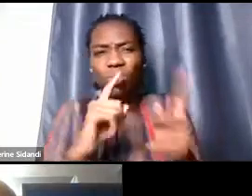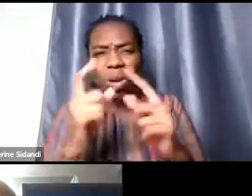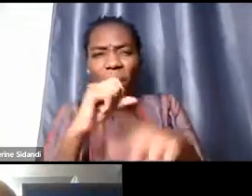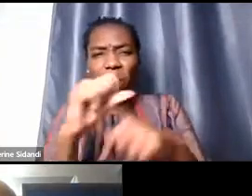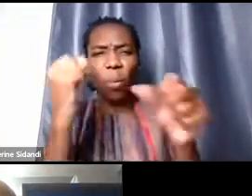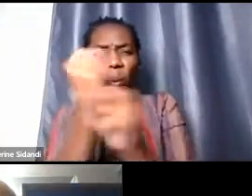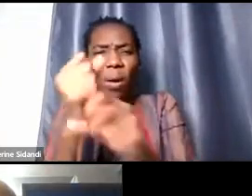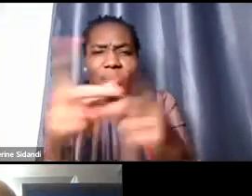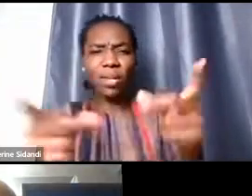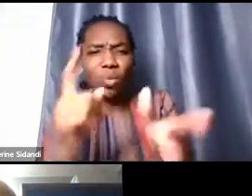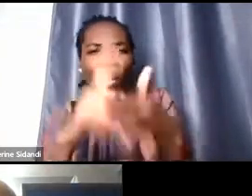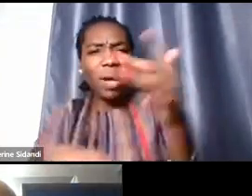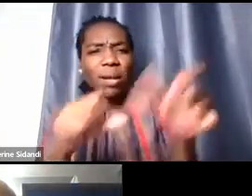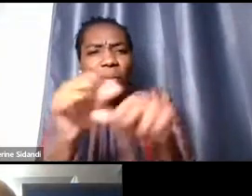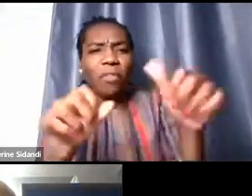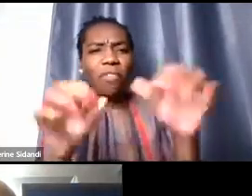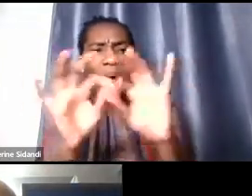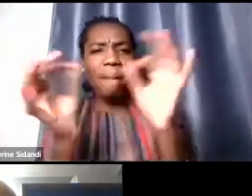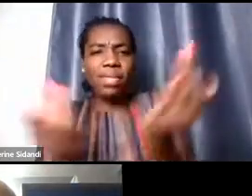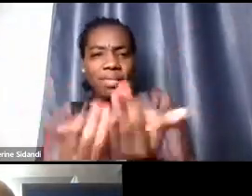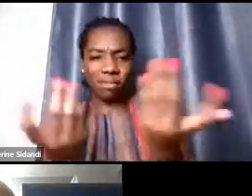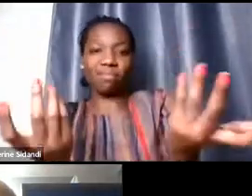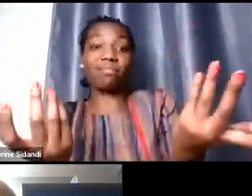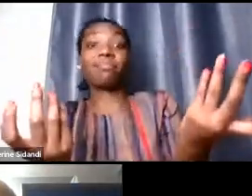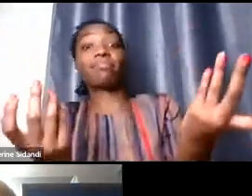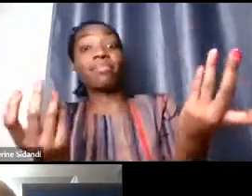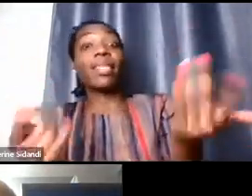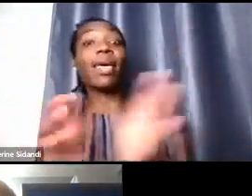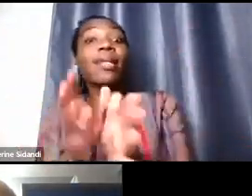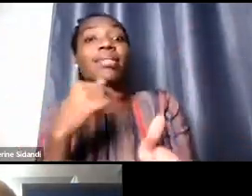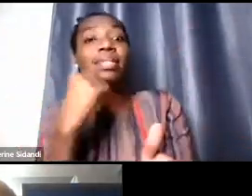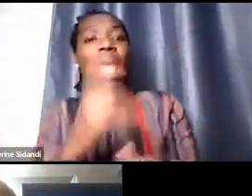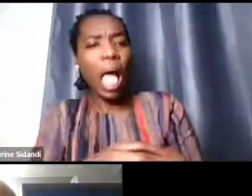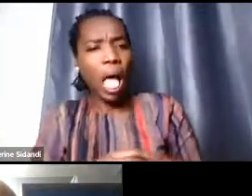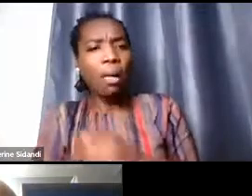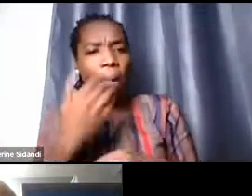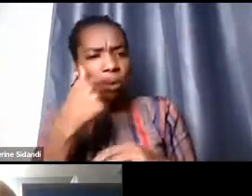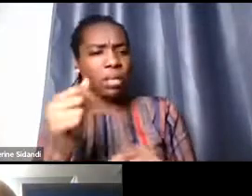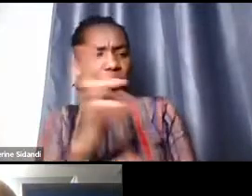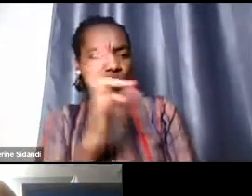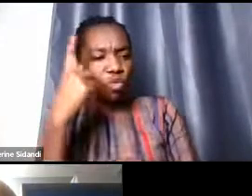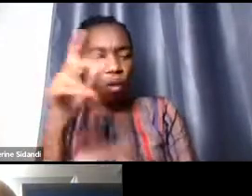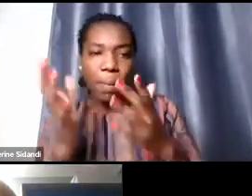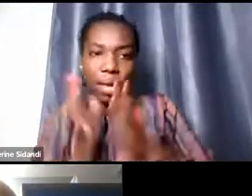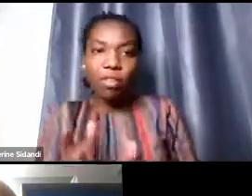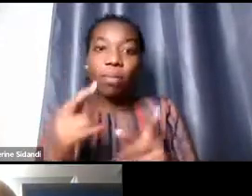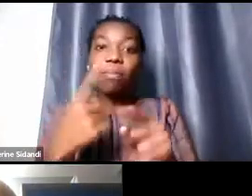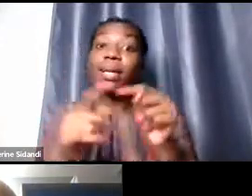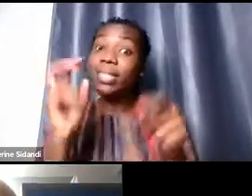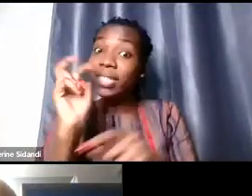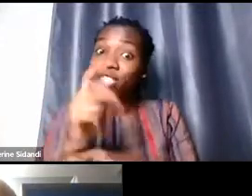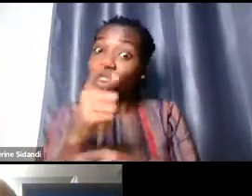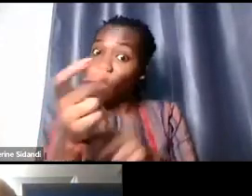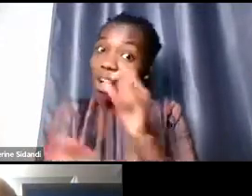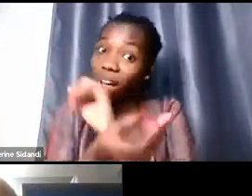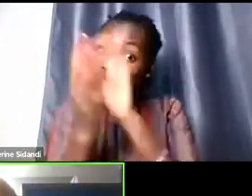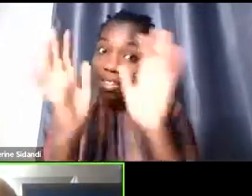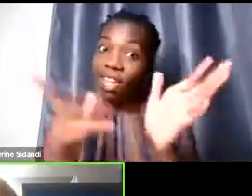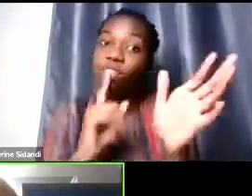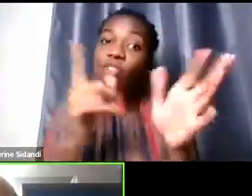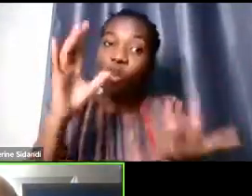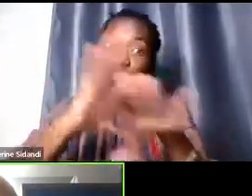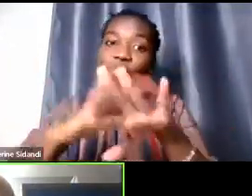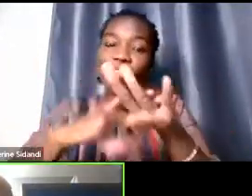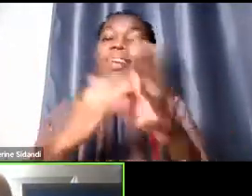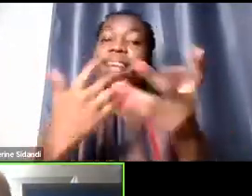What about families? And I almost said you need to find a therapist. But I see you're also a counselor, so I believe you're in good hands.